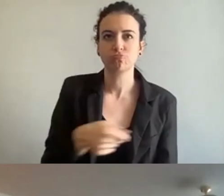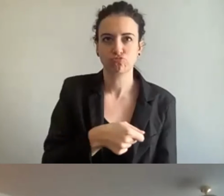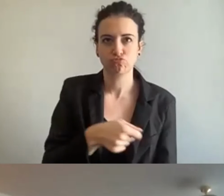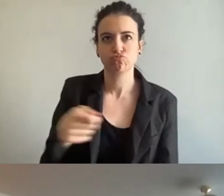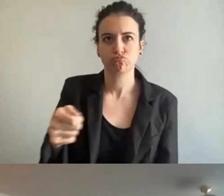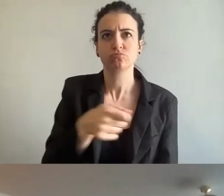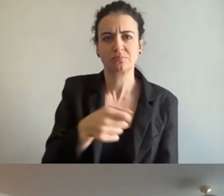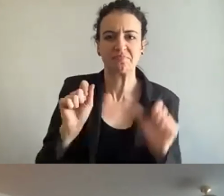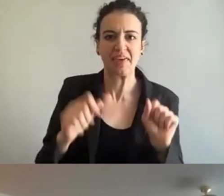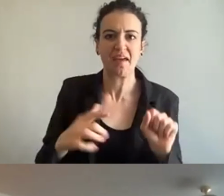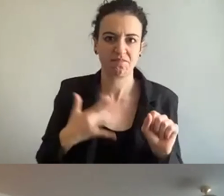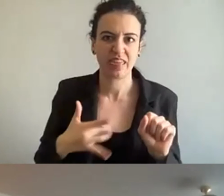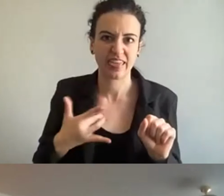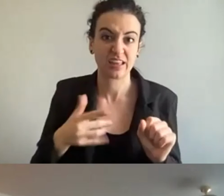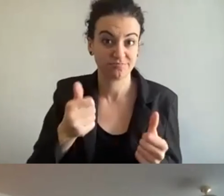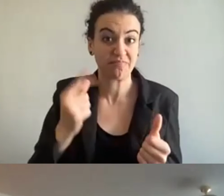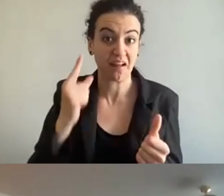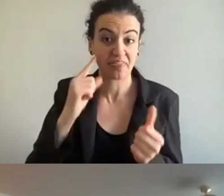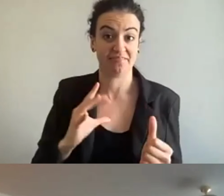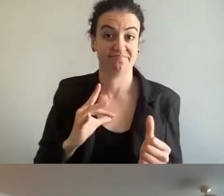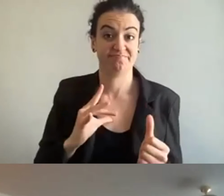there. Great.